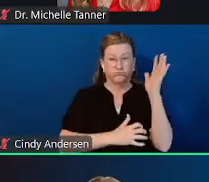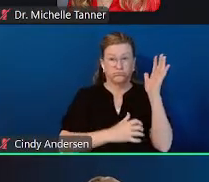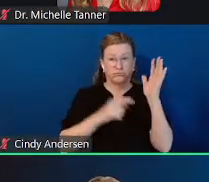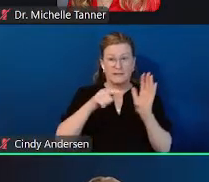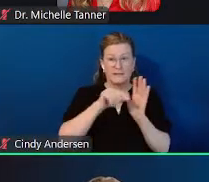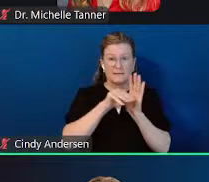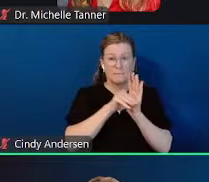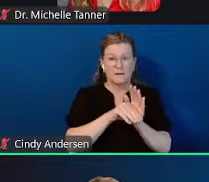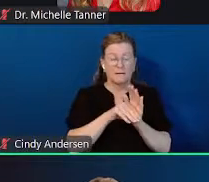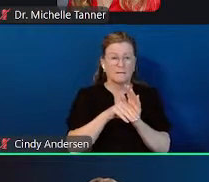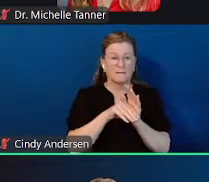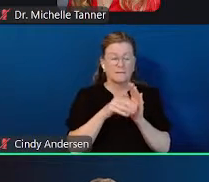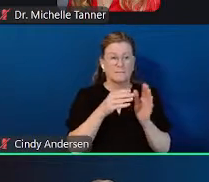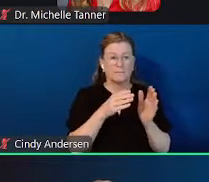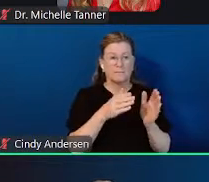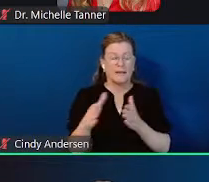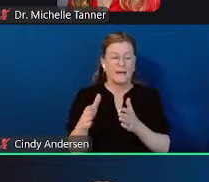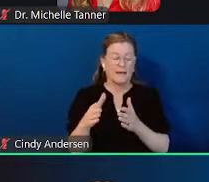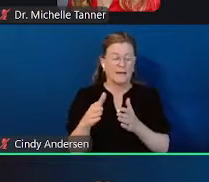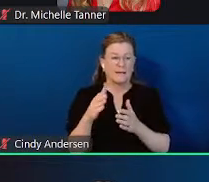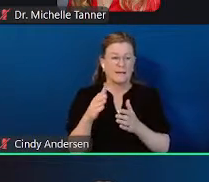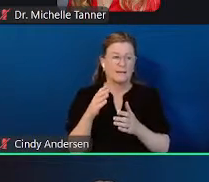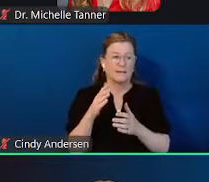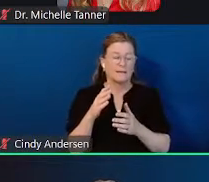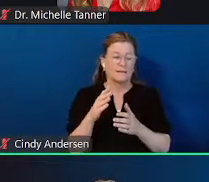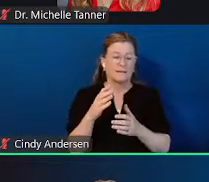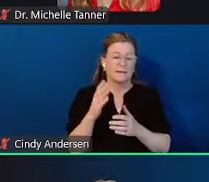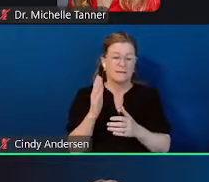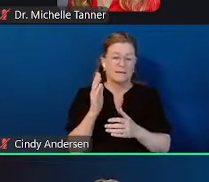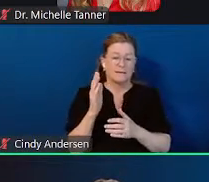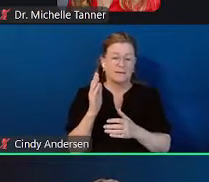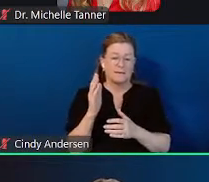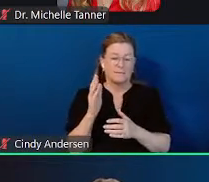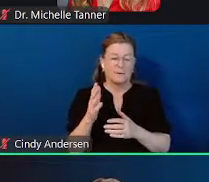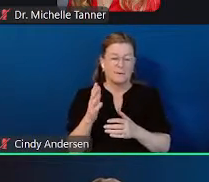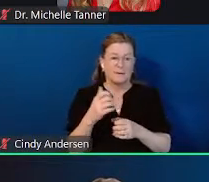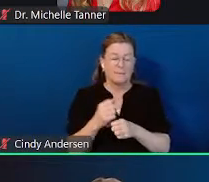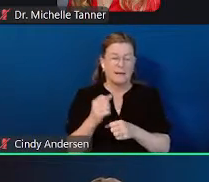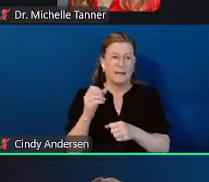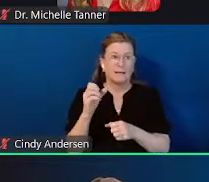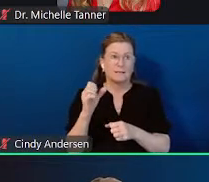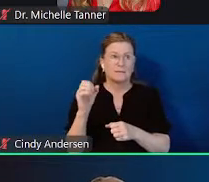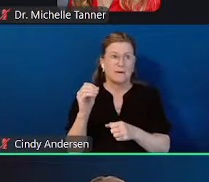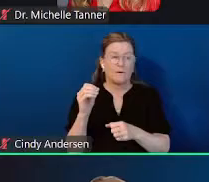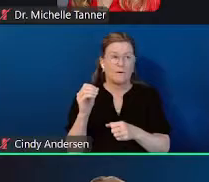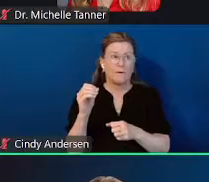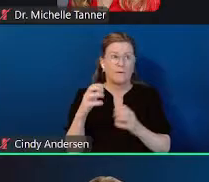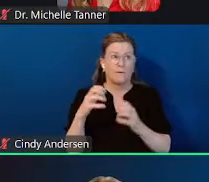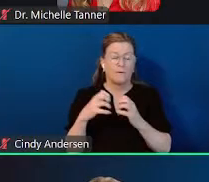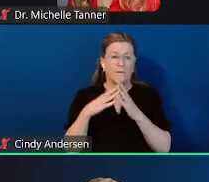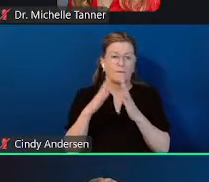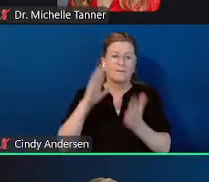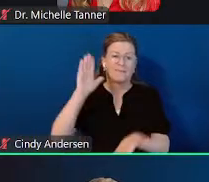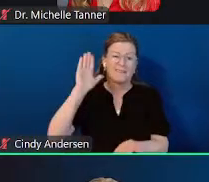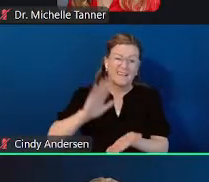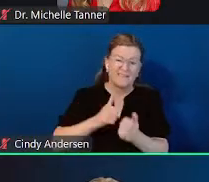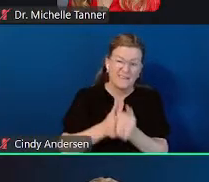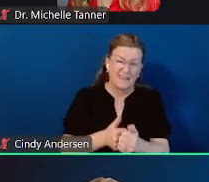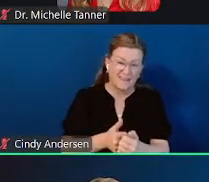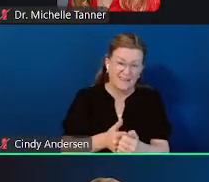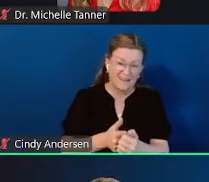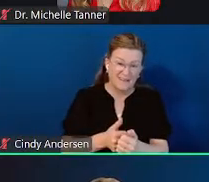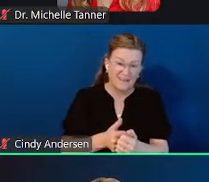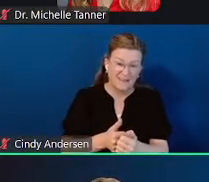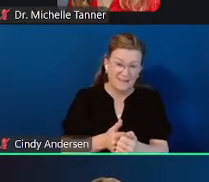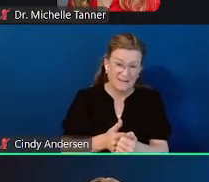model plan would make it so it would be implemented with less fidelity.